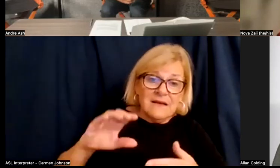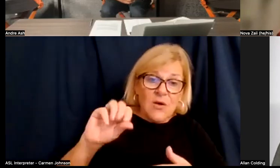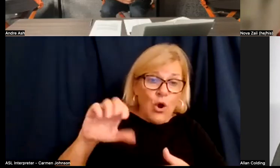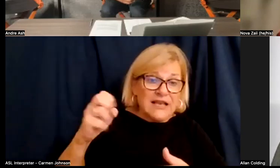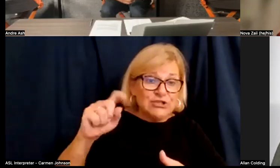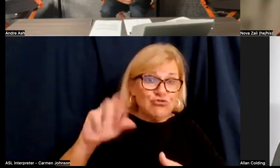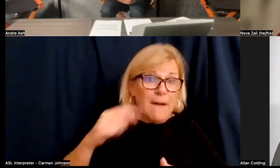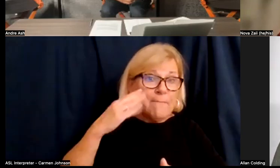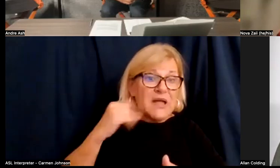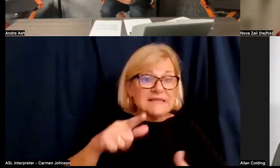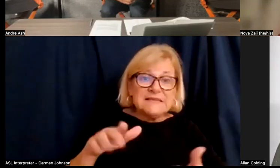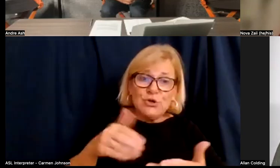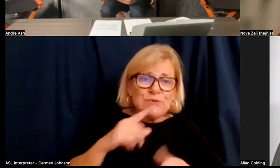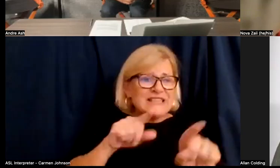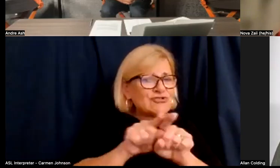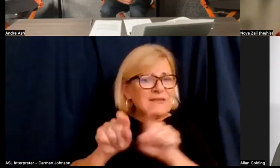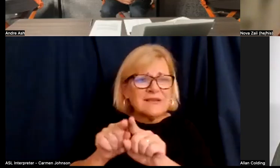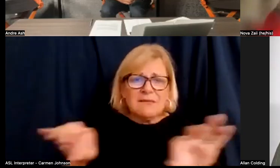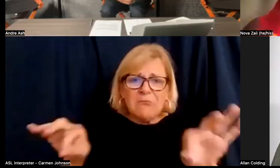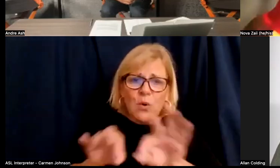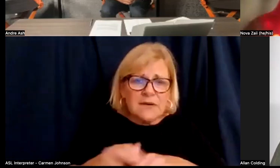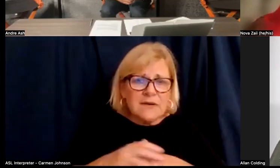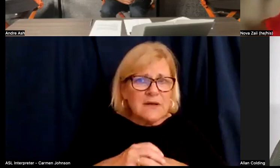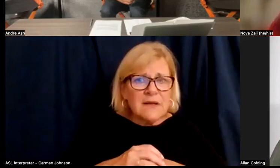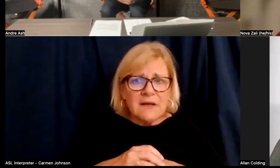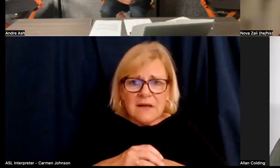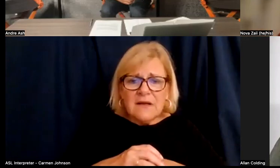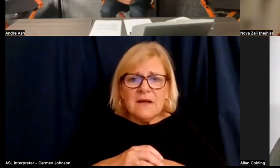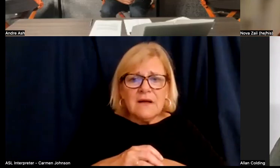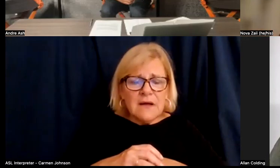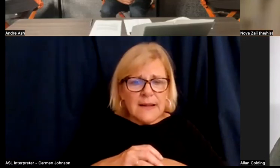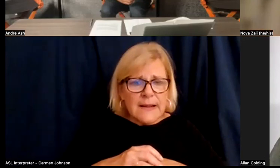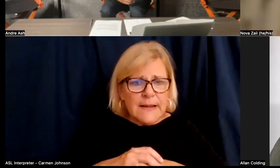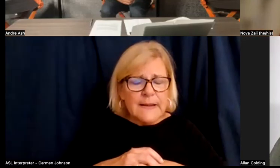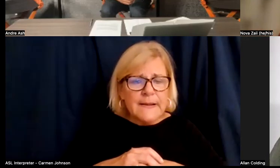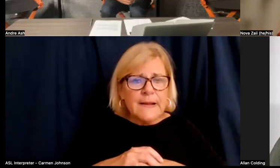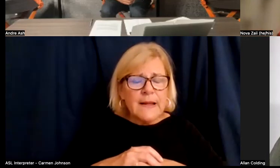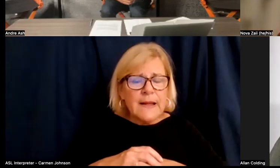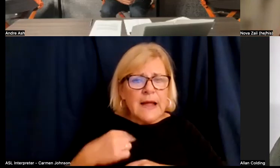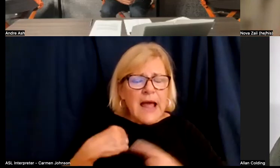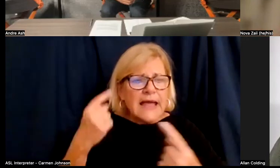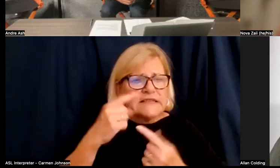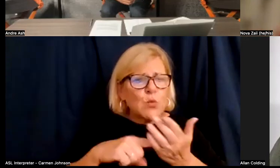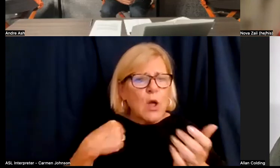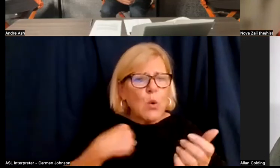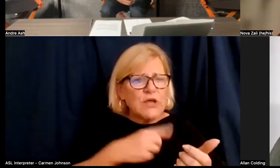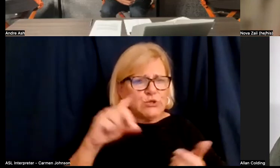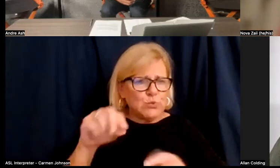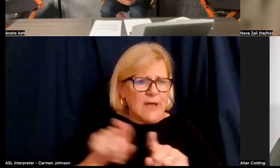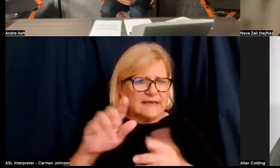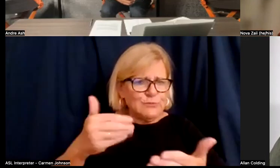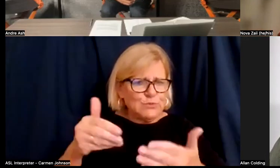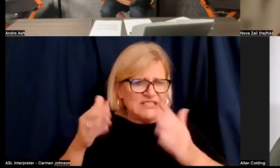this music is just as important, and I consider what we do as